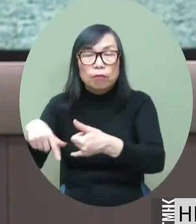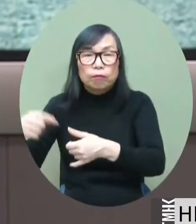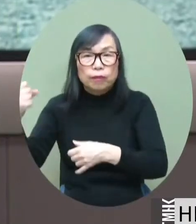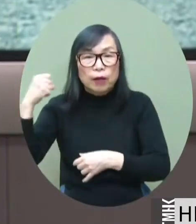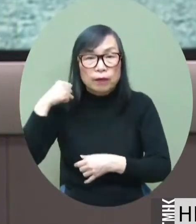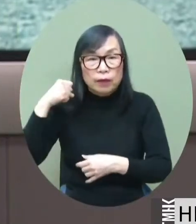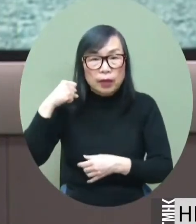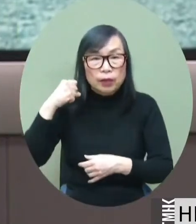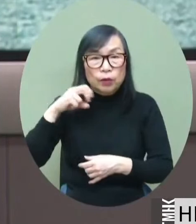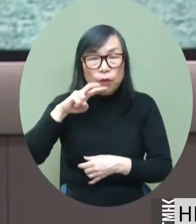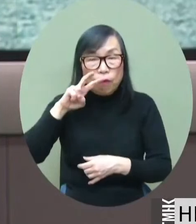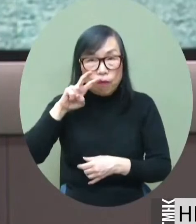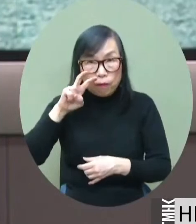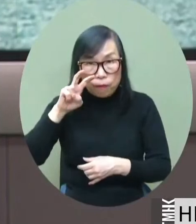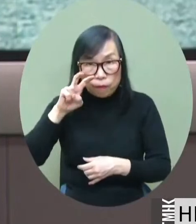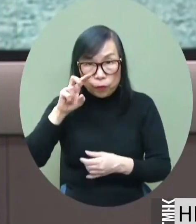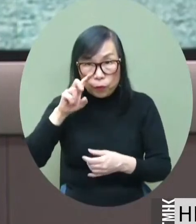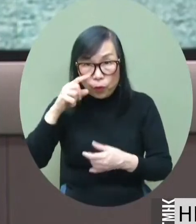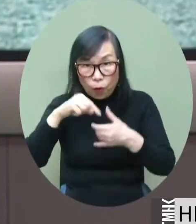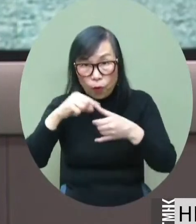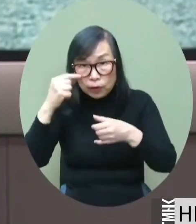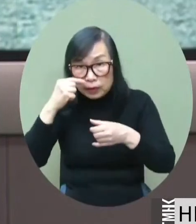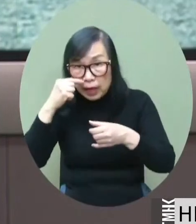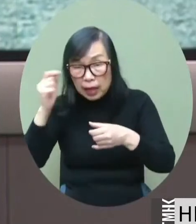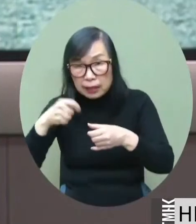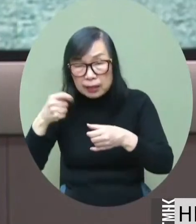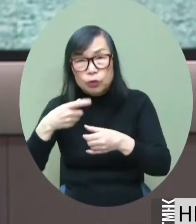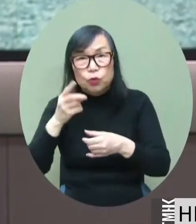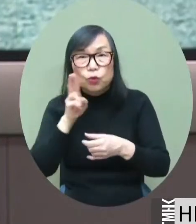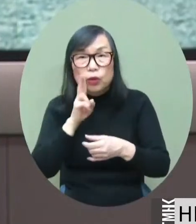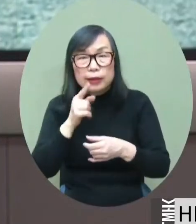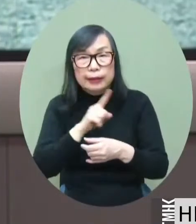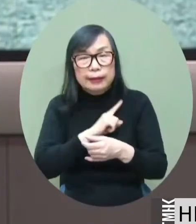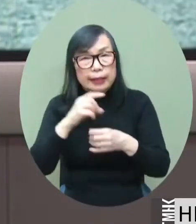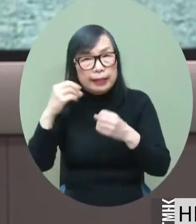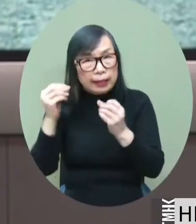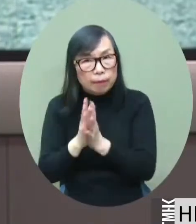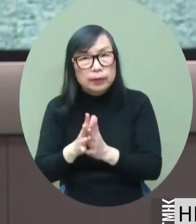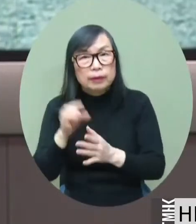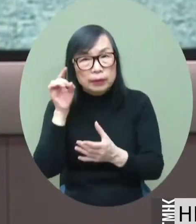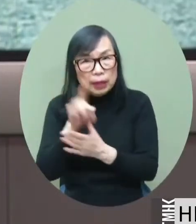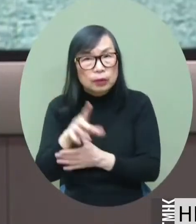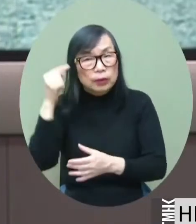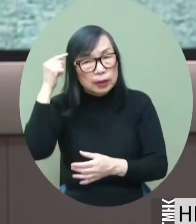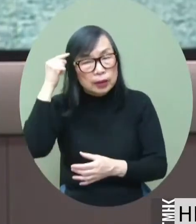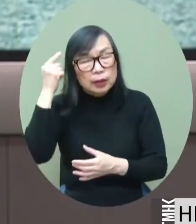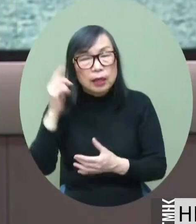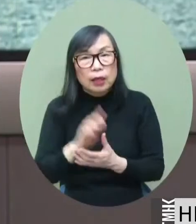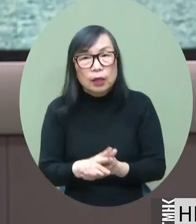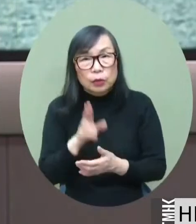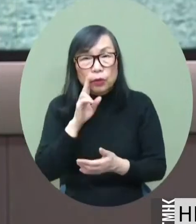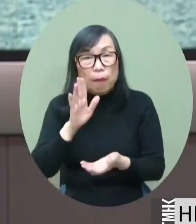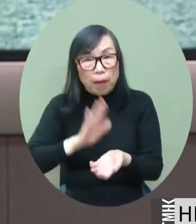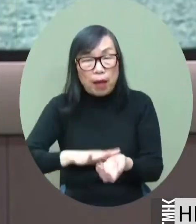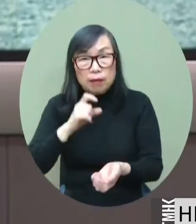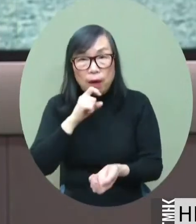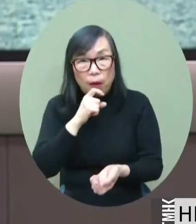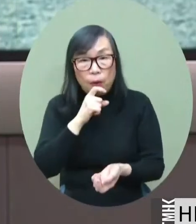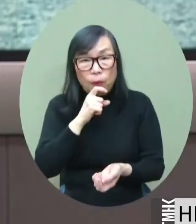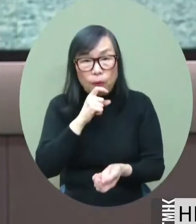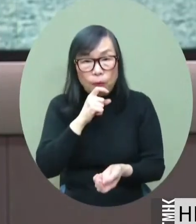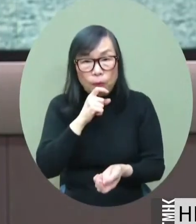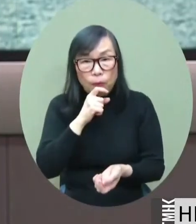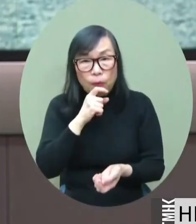We all do our part in conducting the tests. And if you are infected, you